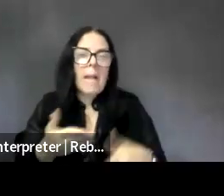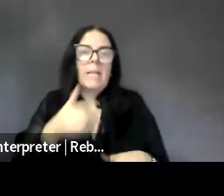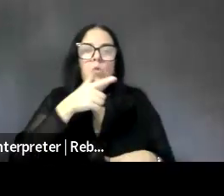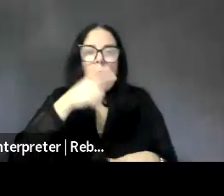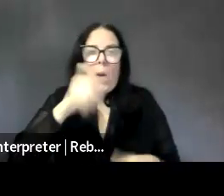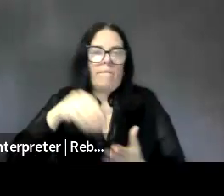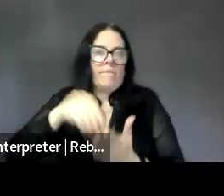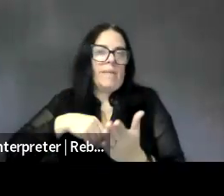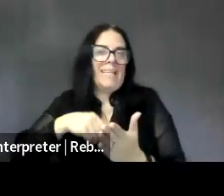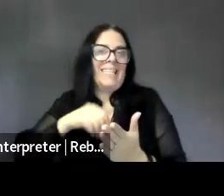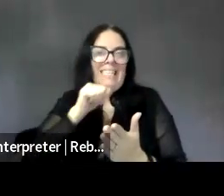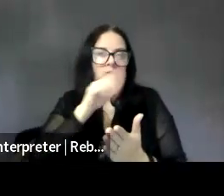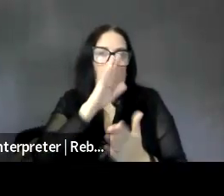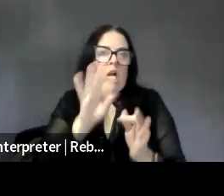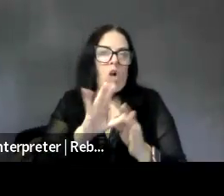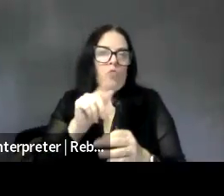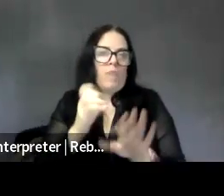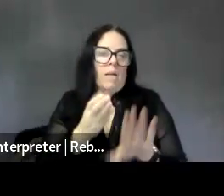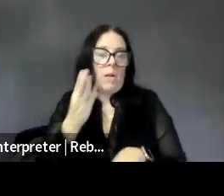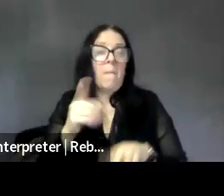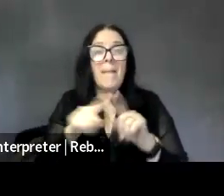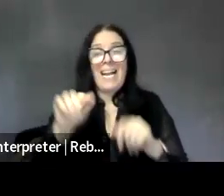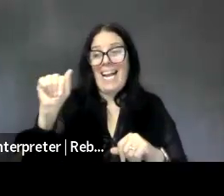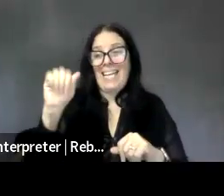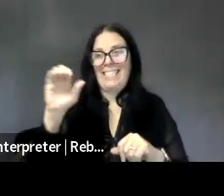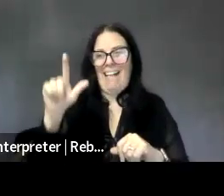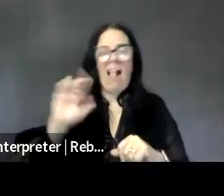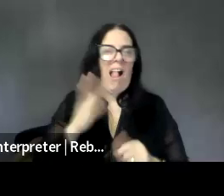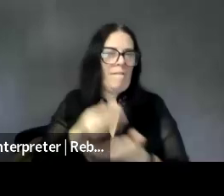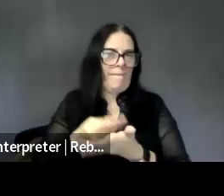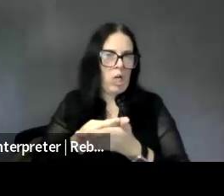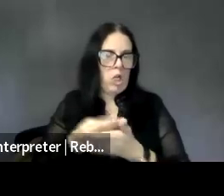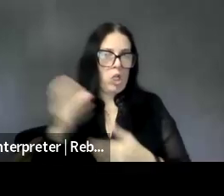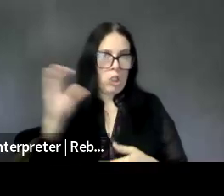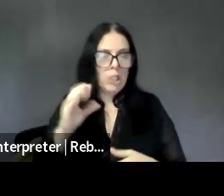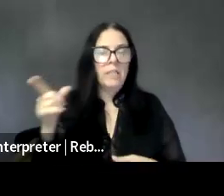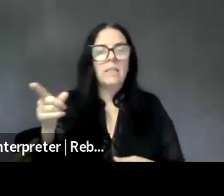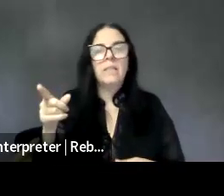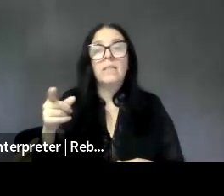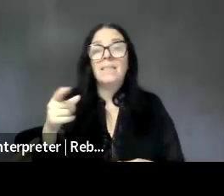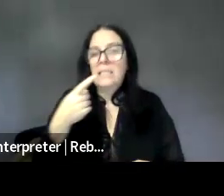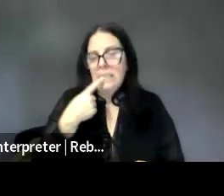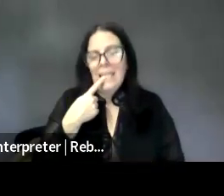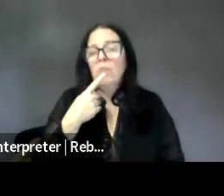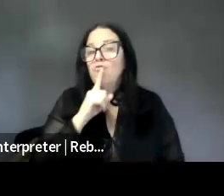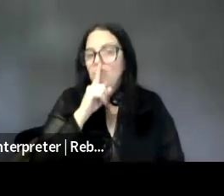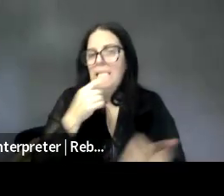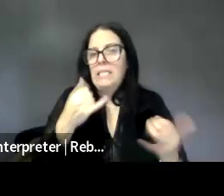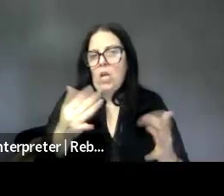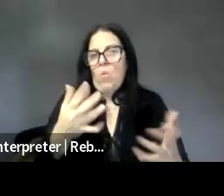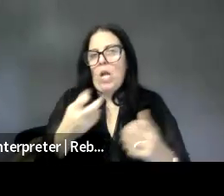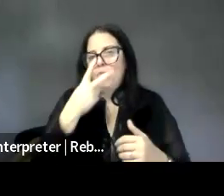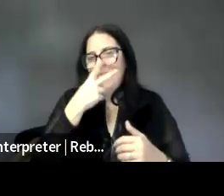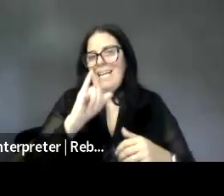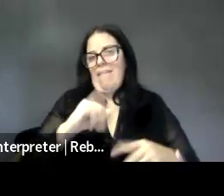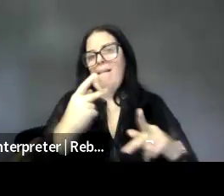proposal. However, ACL, our funder, is telling us they still want to see an indirect cost